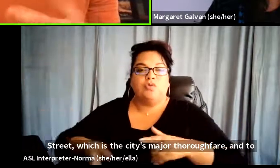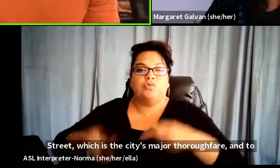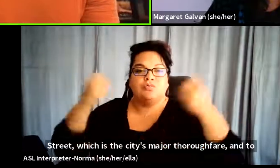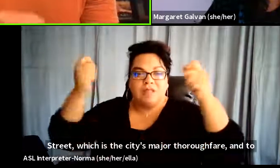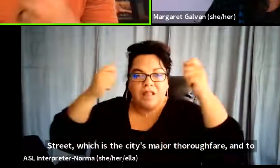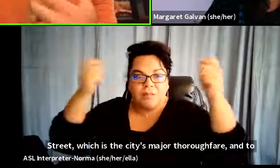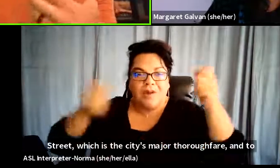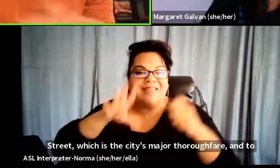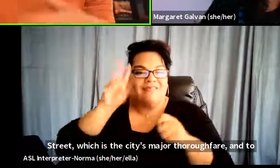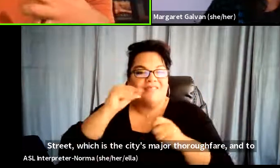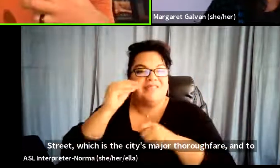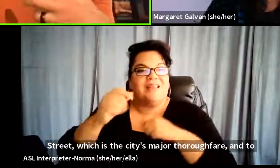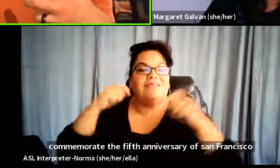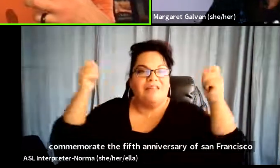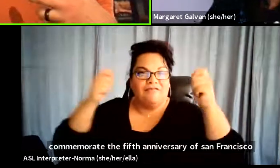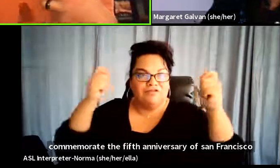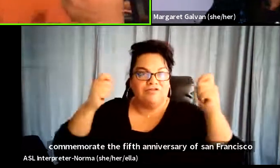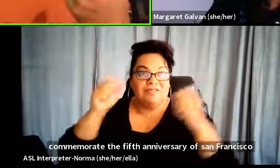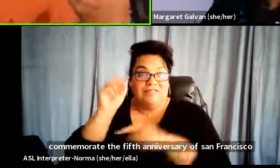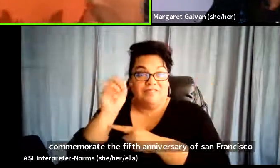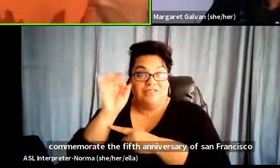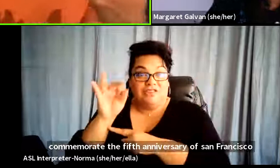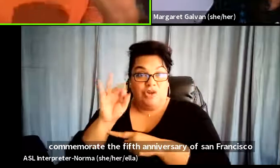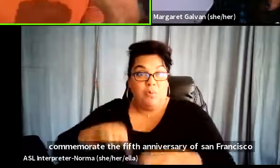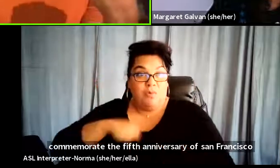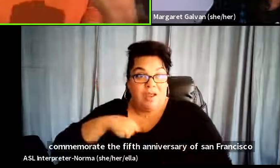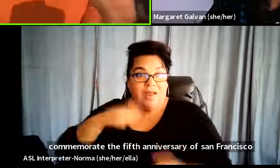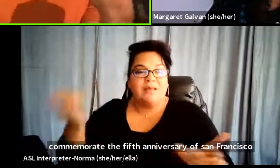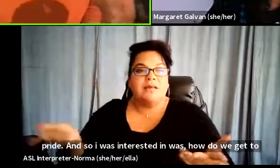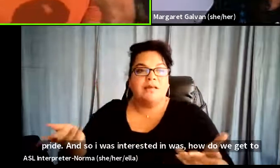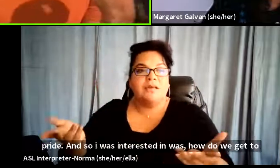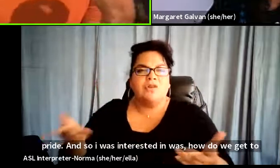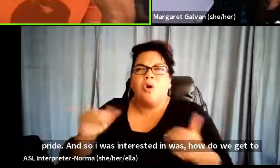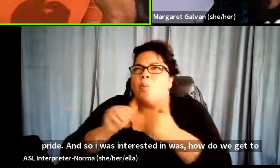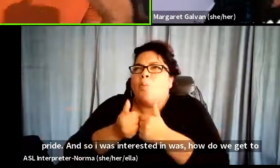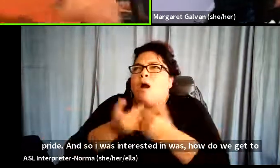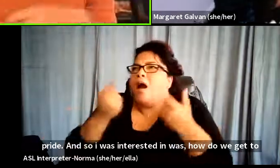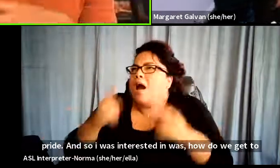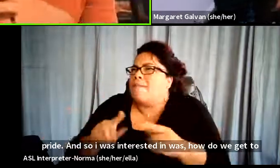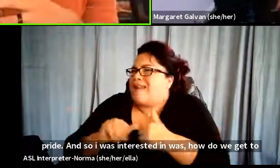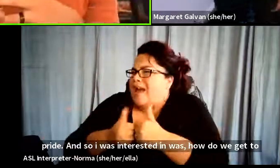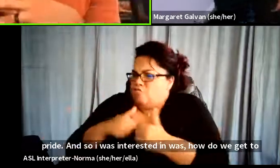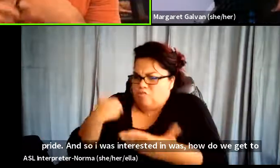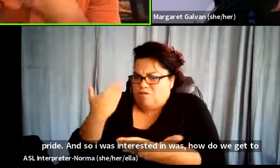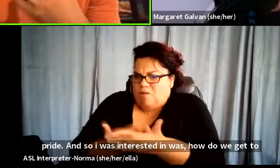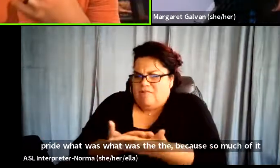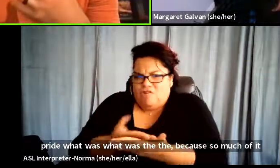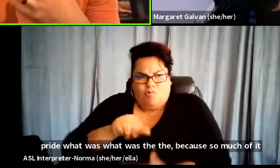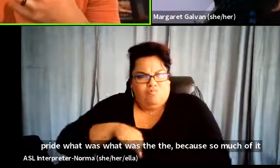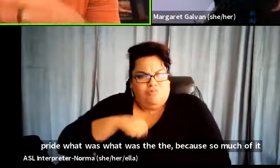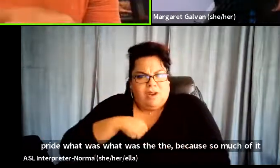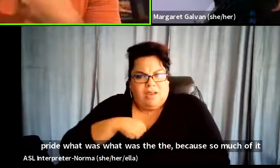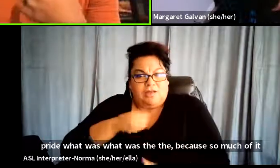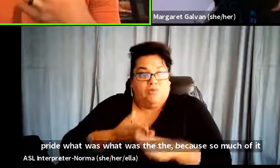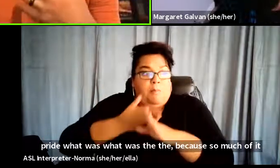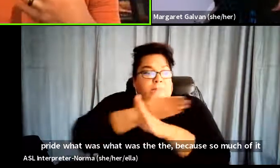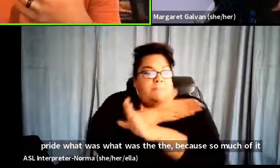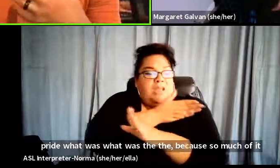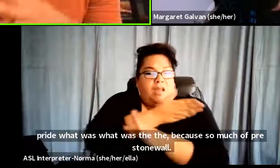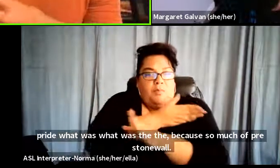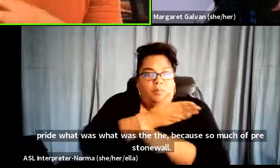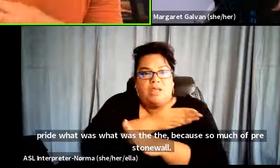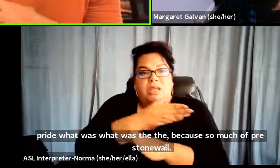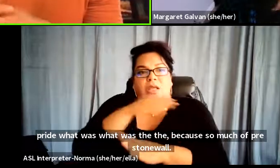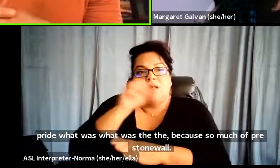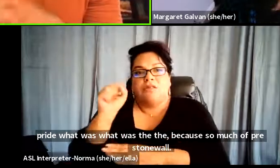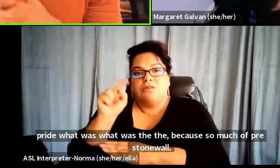Francisco Pride. And so I was interested in, well, how do we get to Pride? What was, what was the, the, because so much of pre-Stonewall history and pre-Pride,